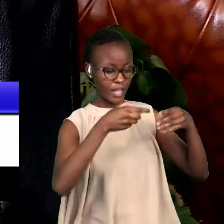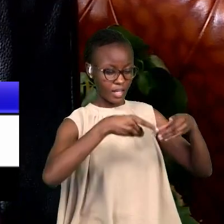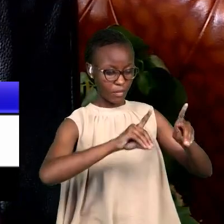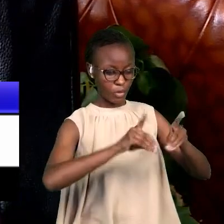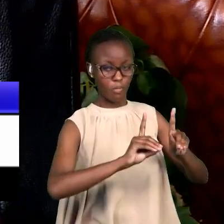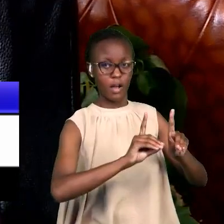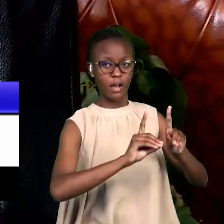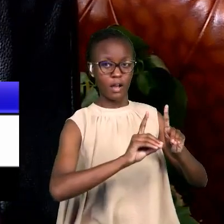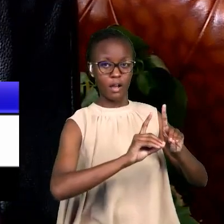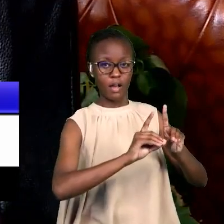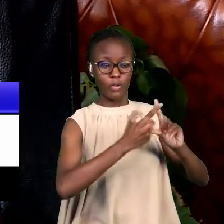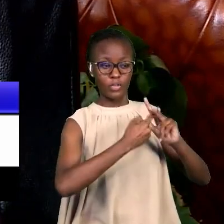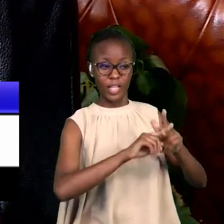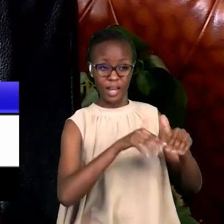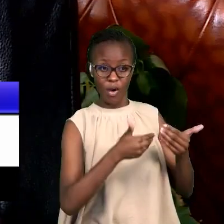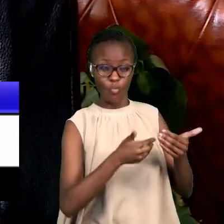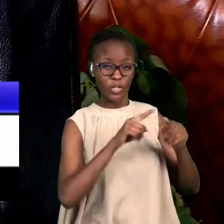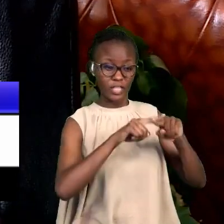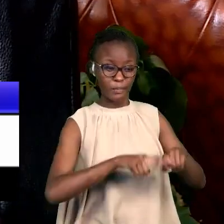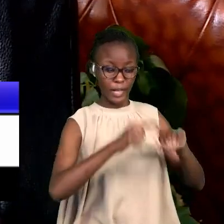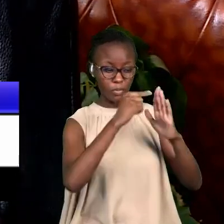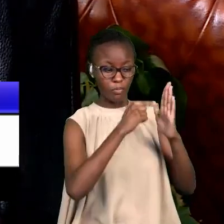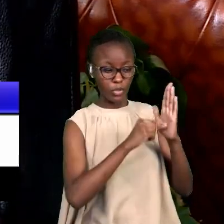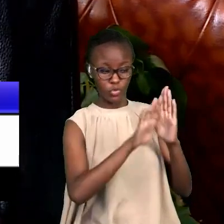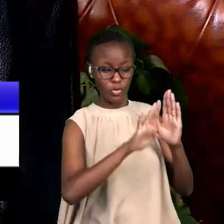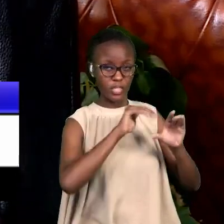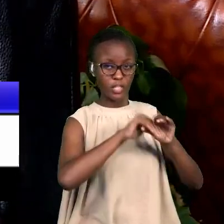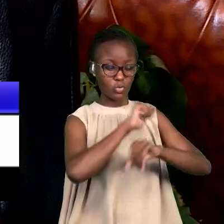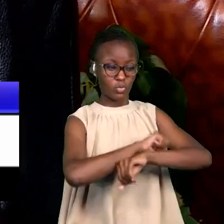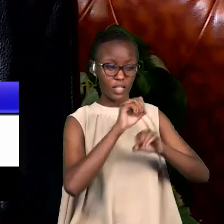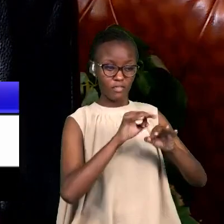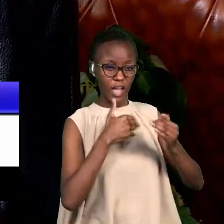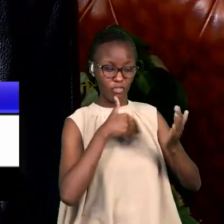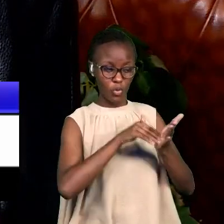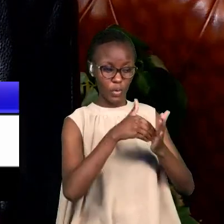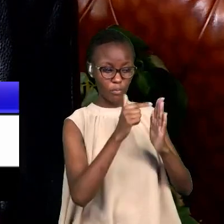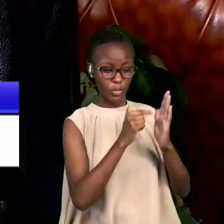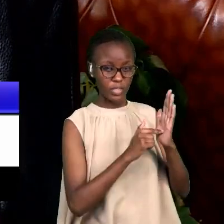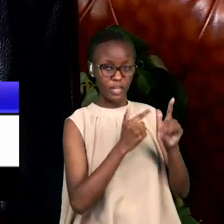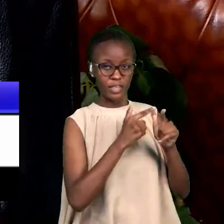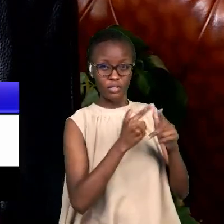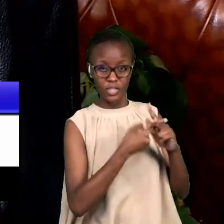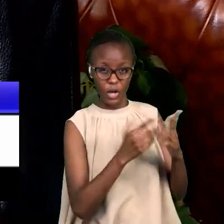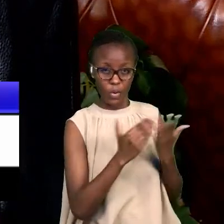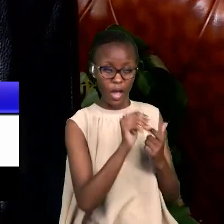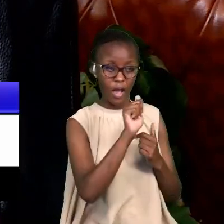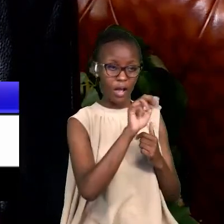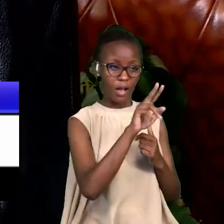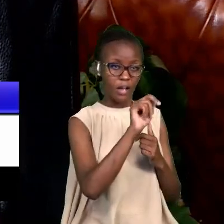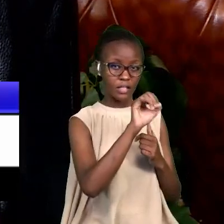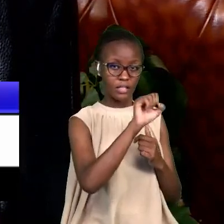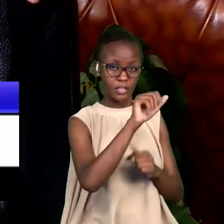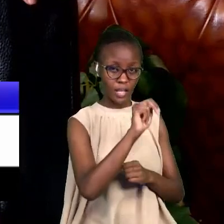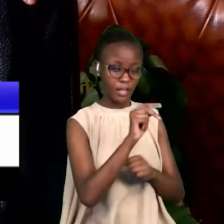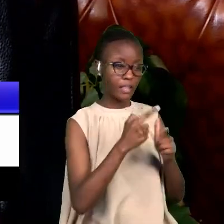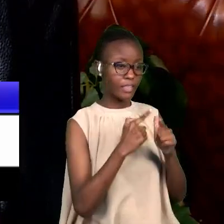level you start also will depend on the grades you got. If your grades are much weaker, then you have to start with artisan, then go to